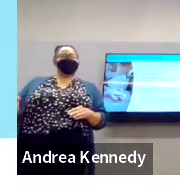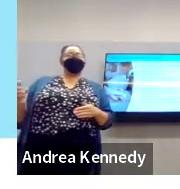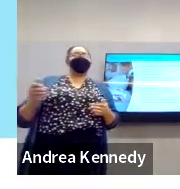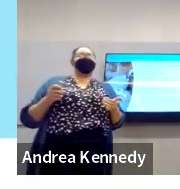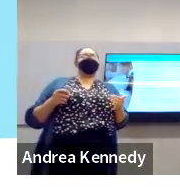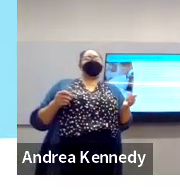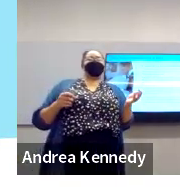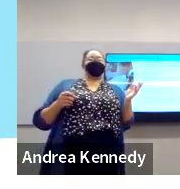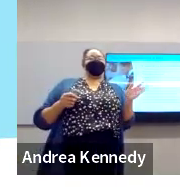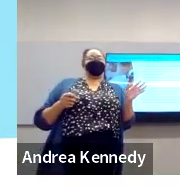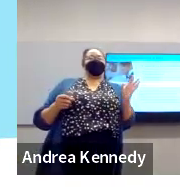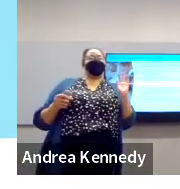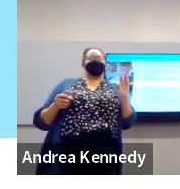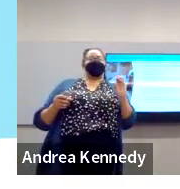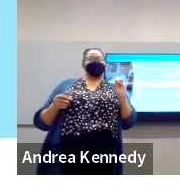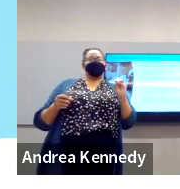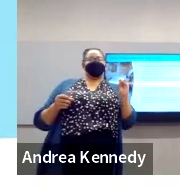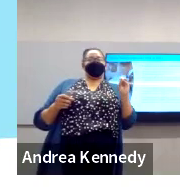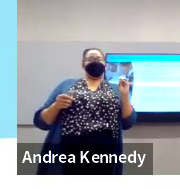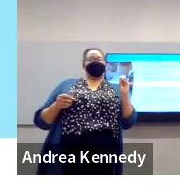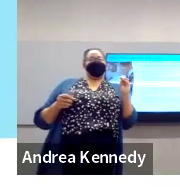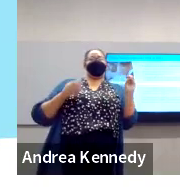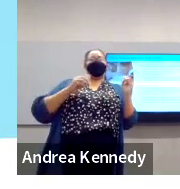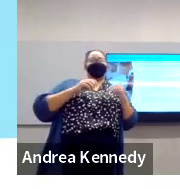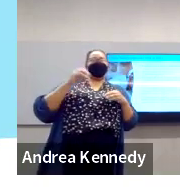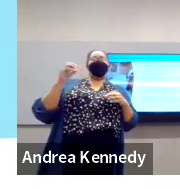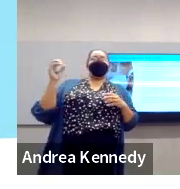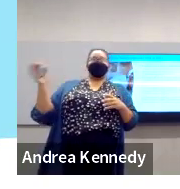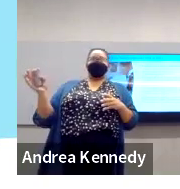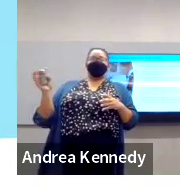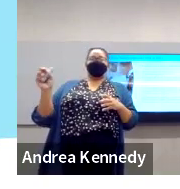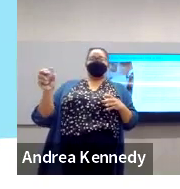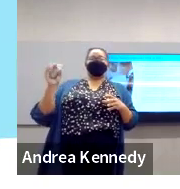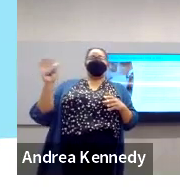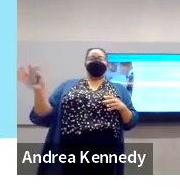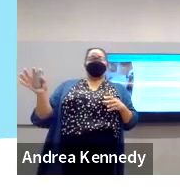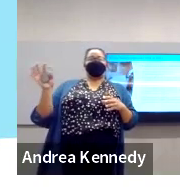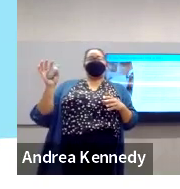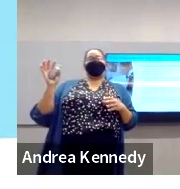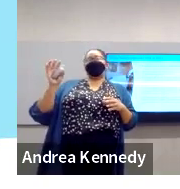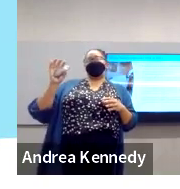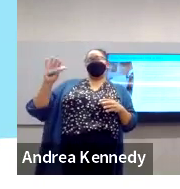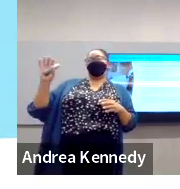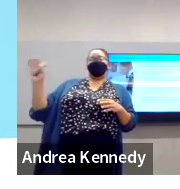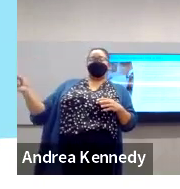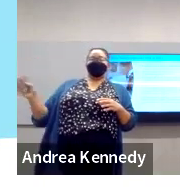So if the utility adjustment is given with the